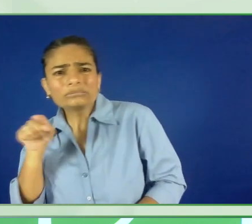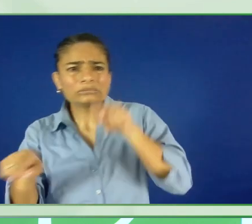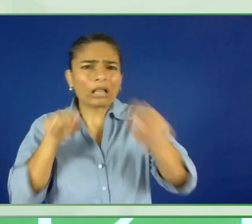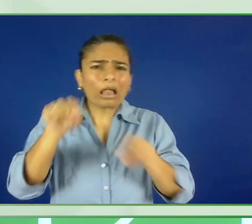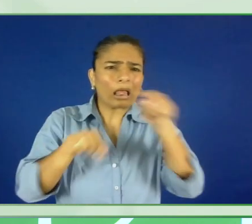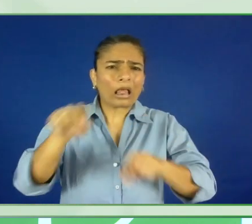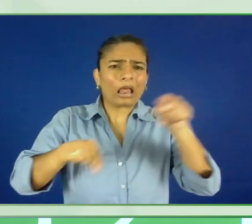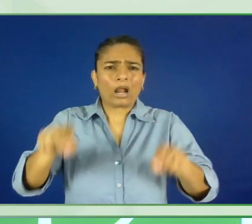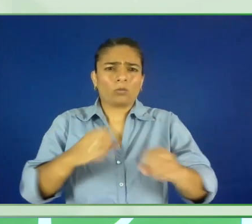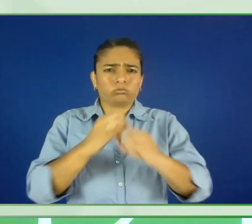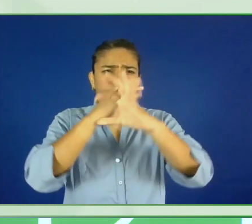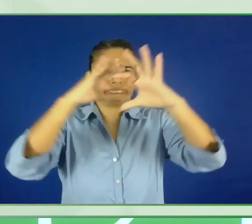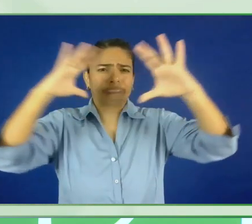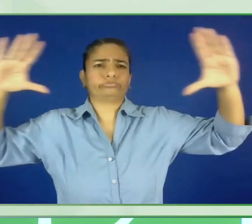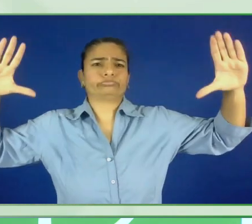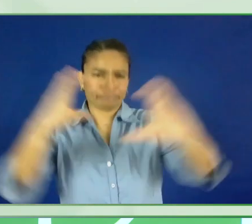Thereafter,